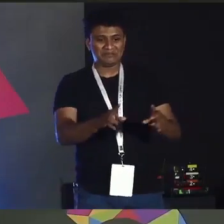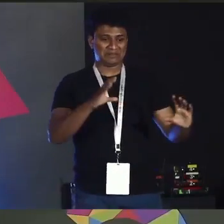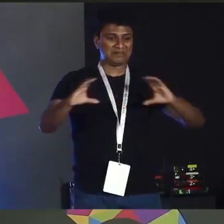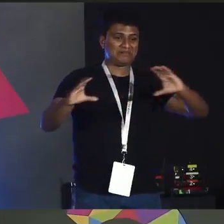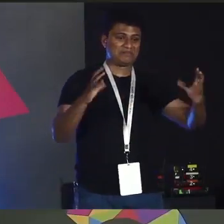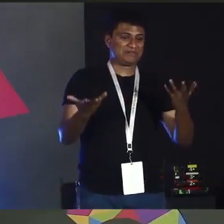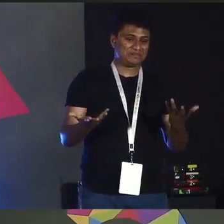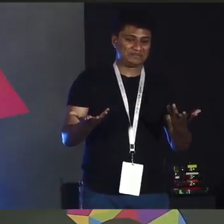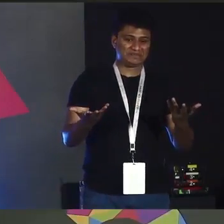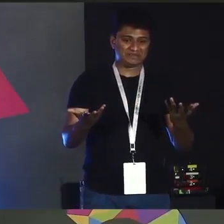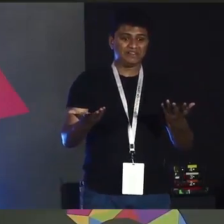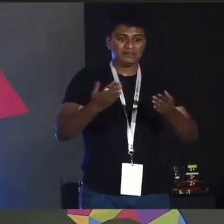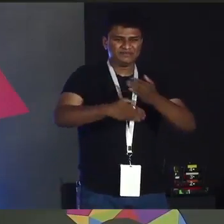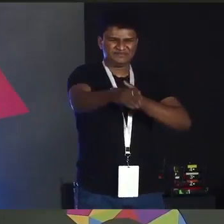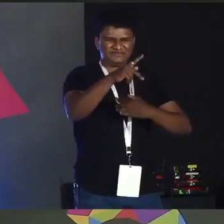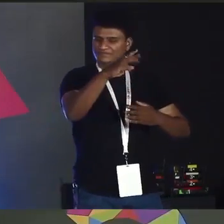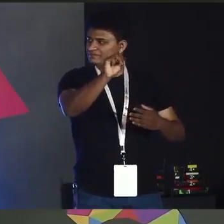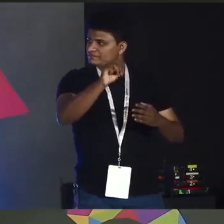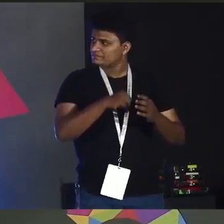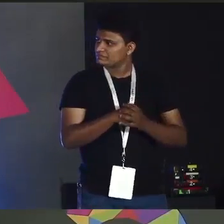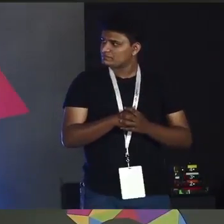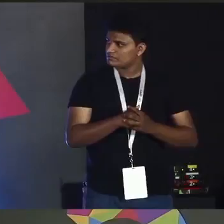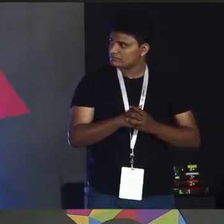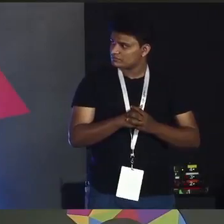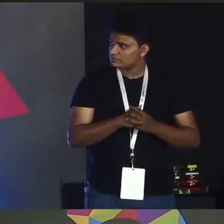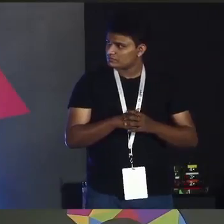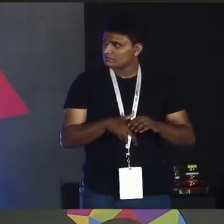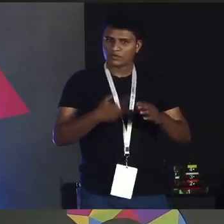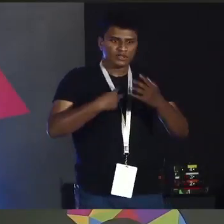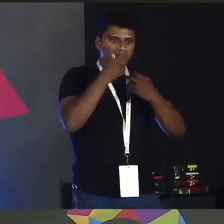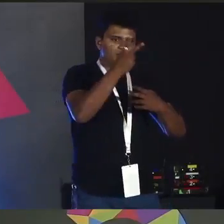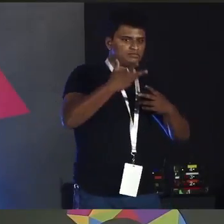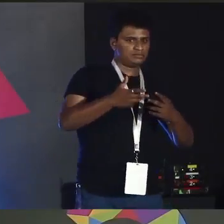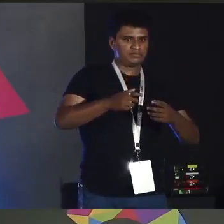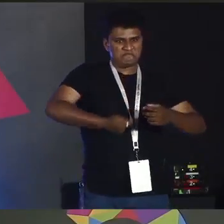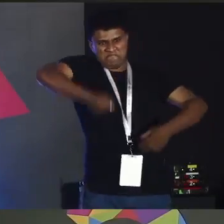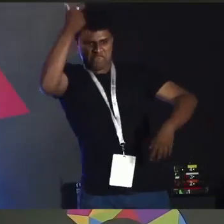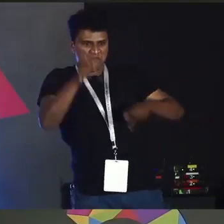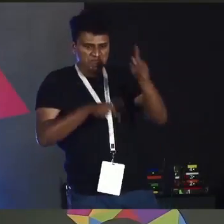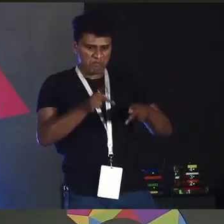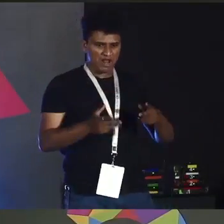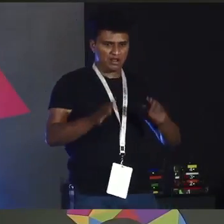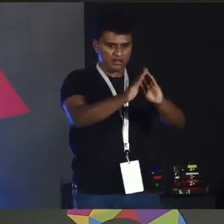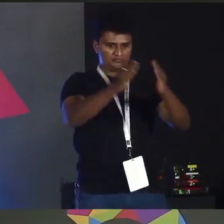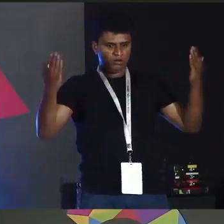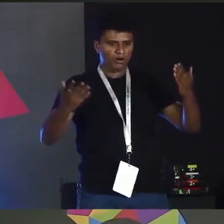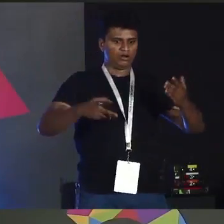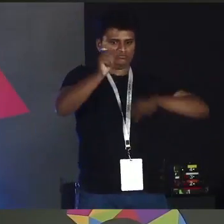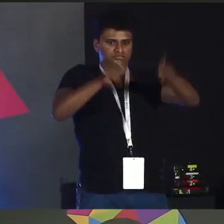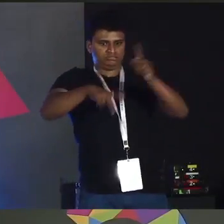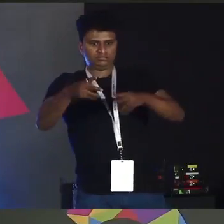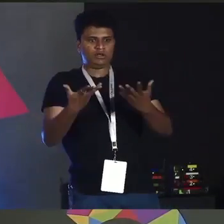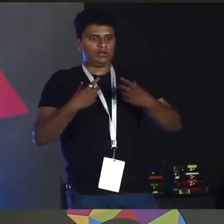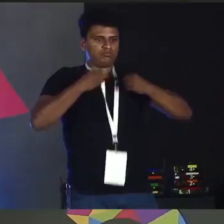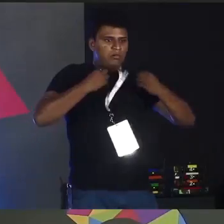few kilometers away from her, people like us stay. Our wardrobes are full, waiting for a disaster to give it away. But just